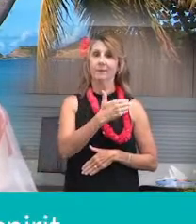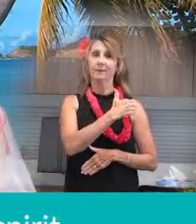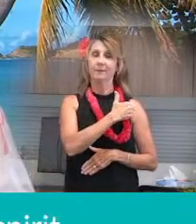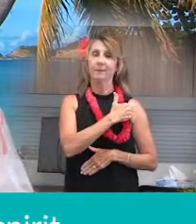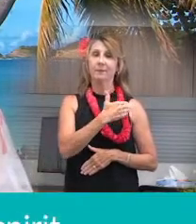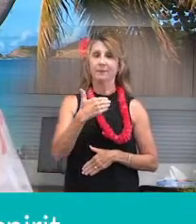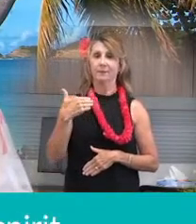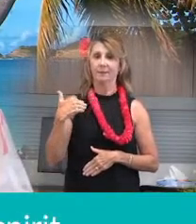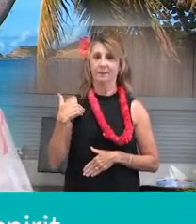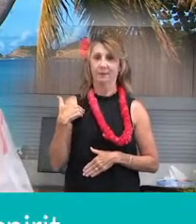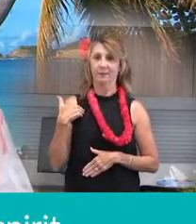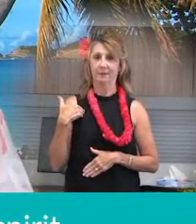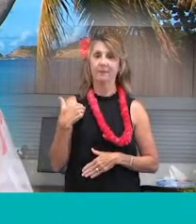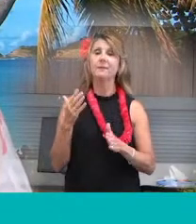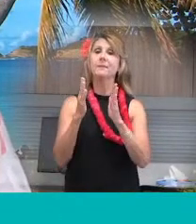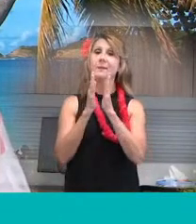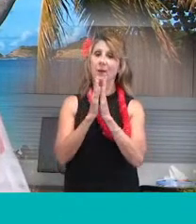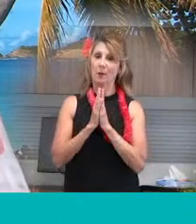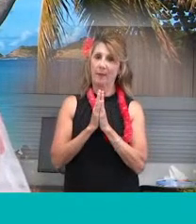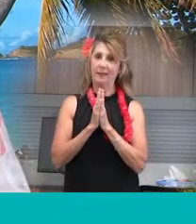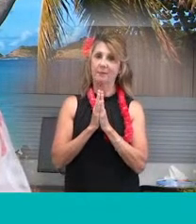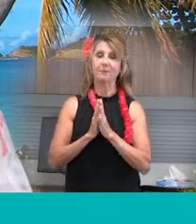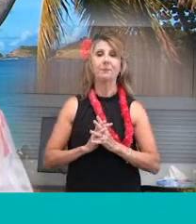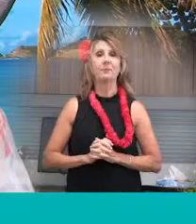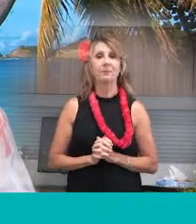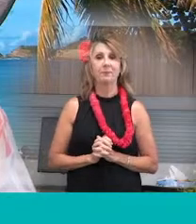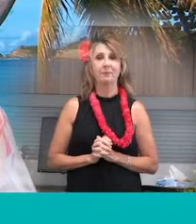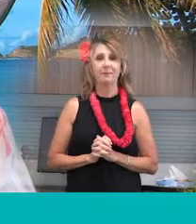the Son, and of the Holy Spirit. Amen.